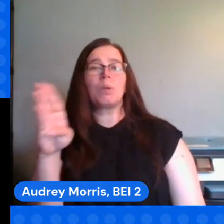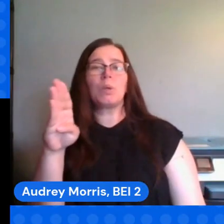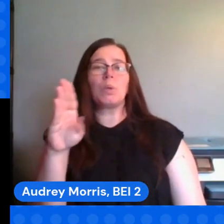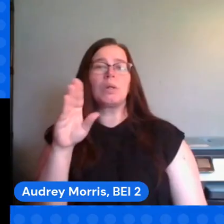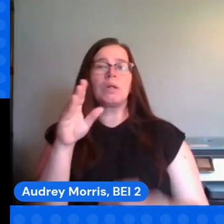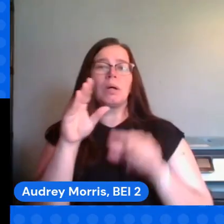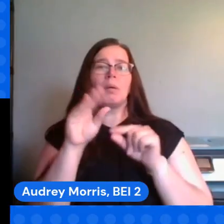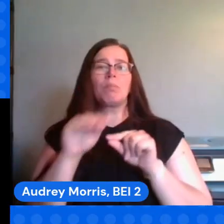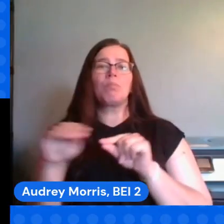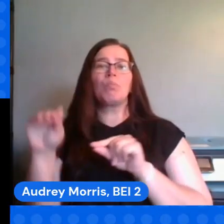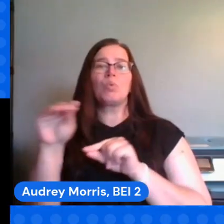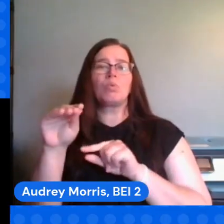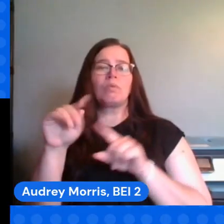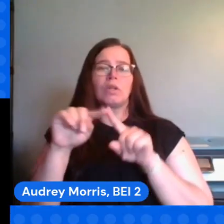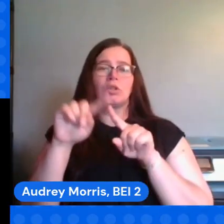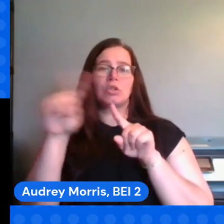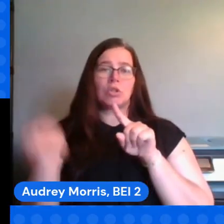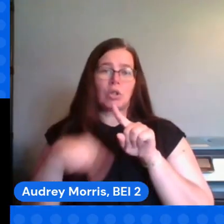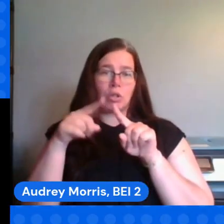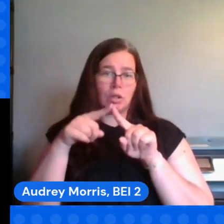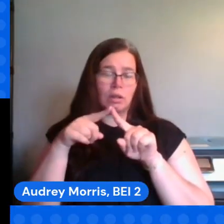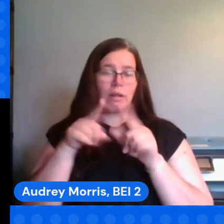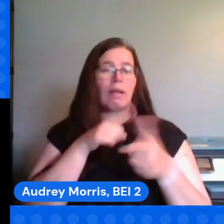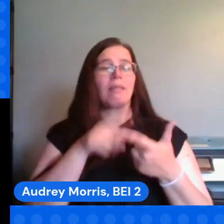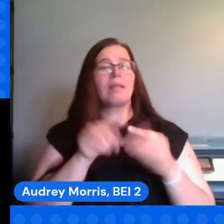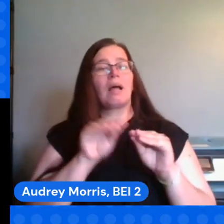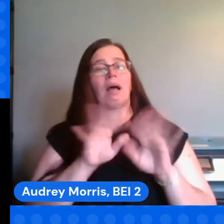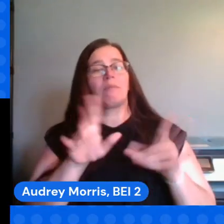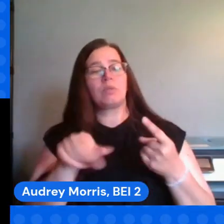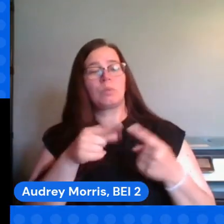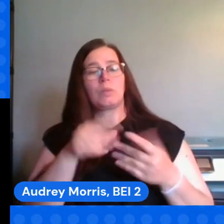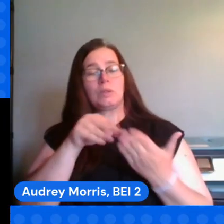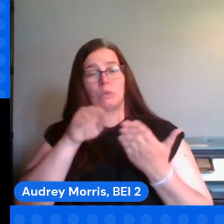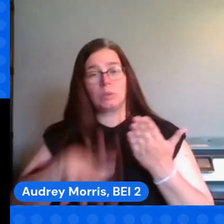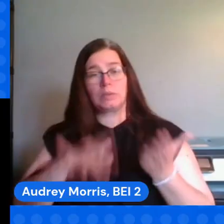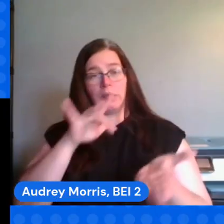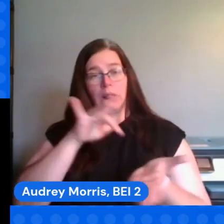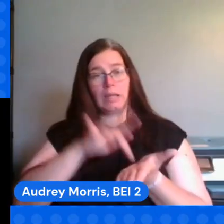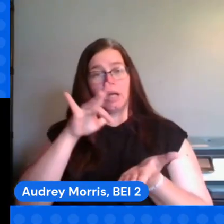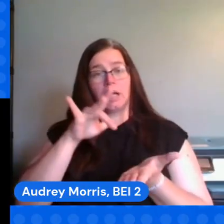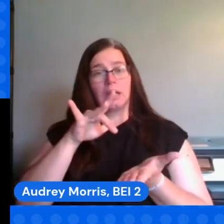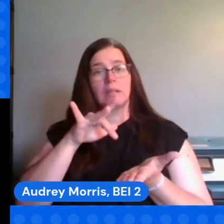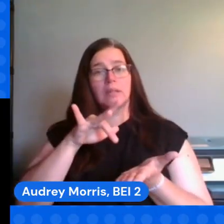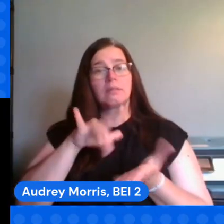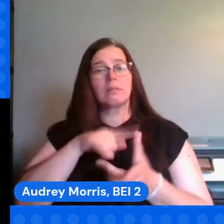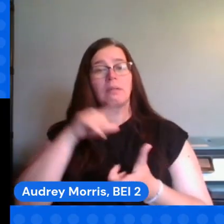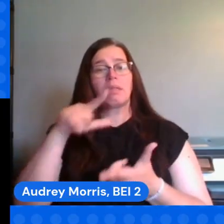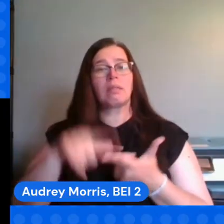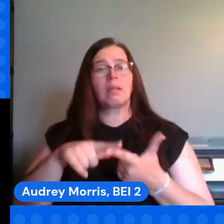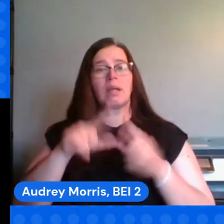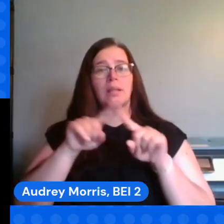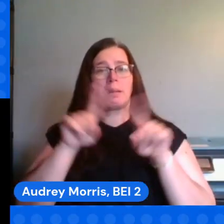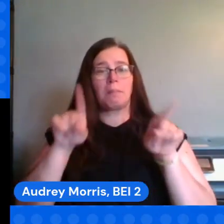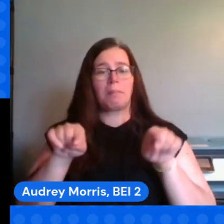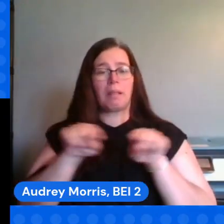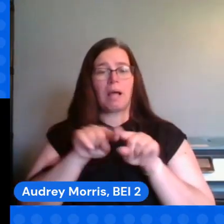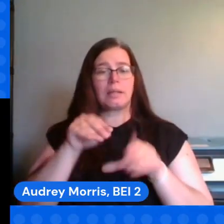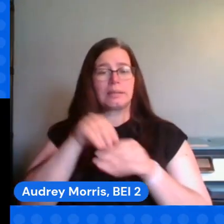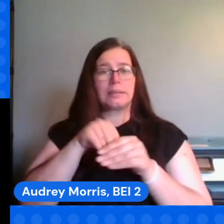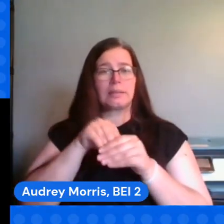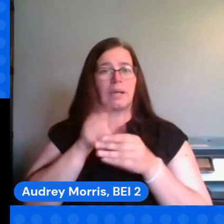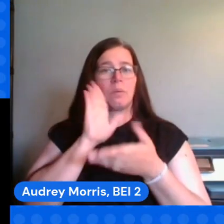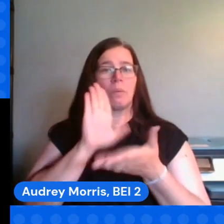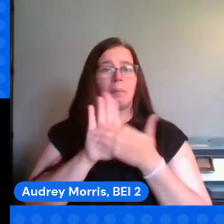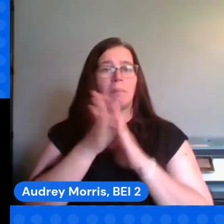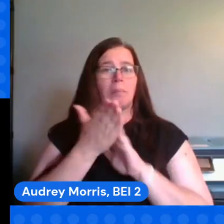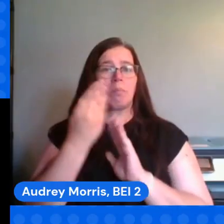circle. And then obviously, when the students click on it, then the blocks within inside will turn blue for